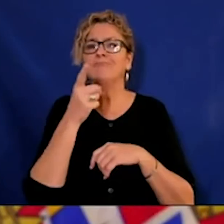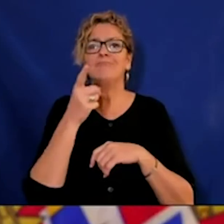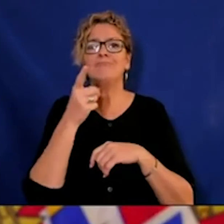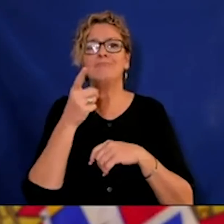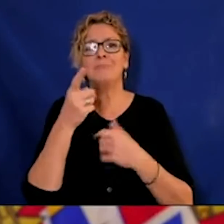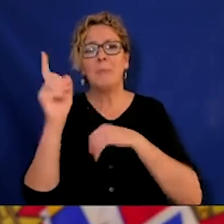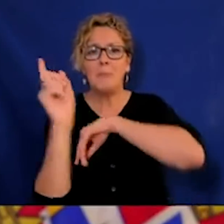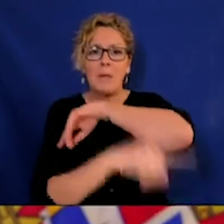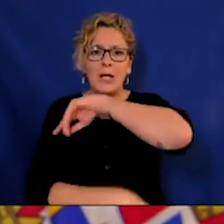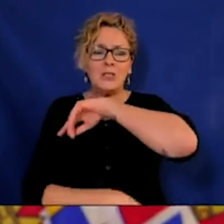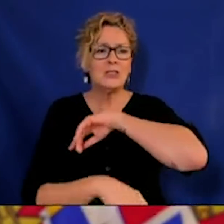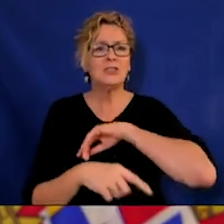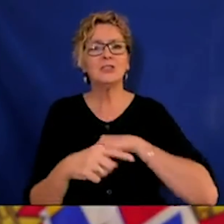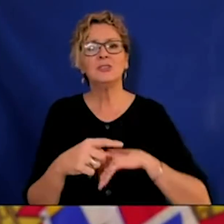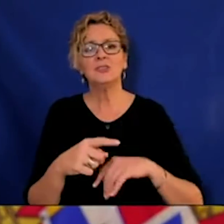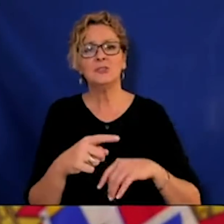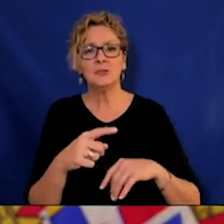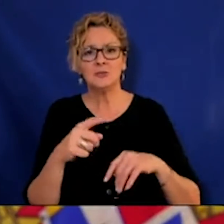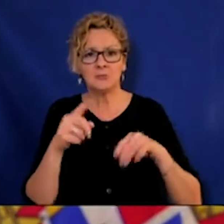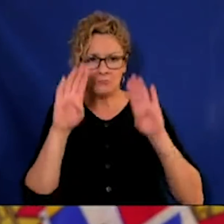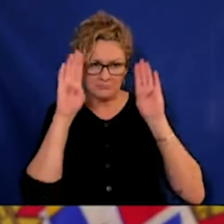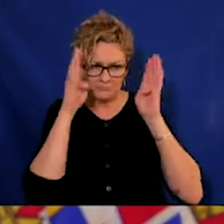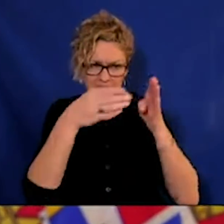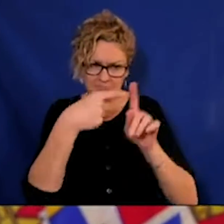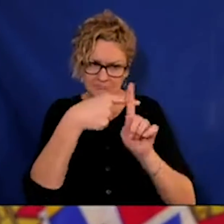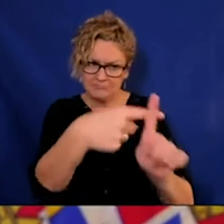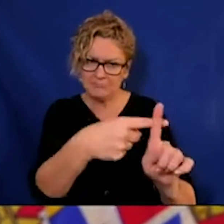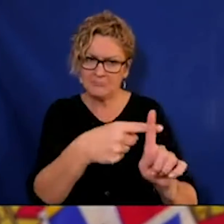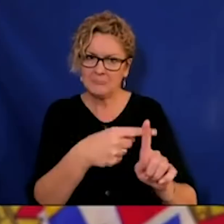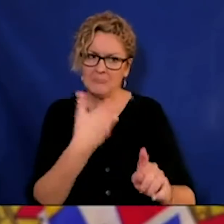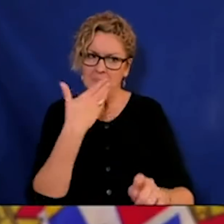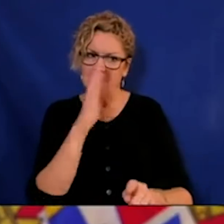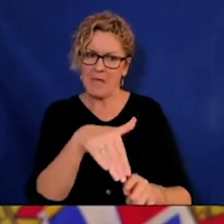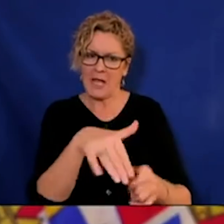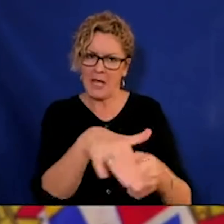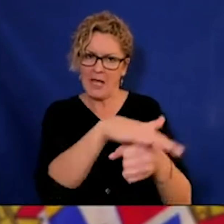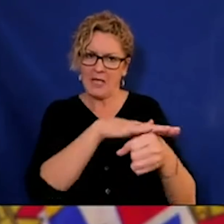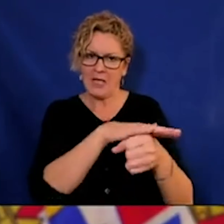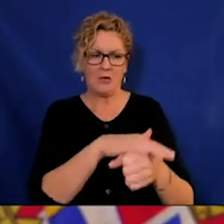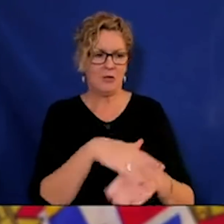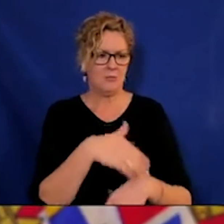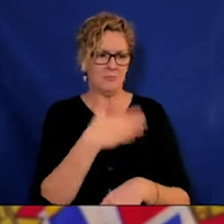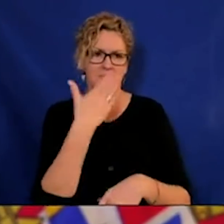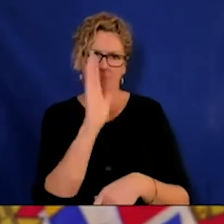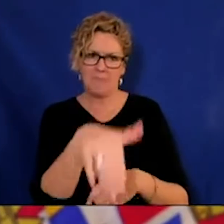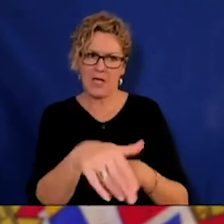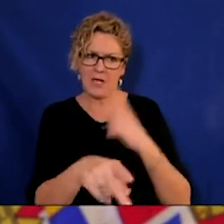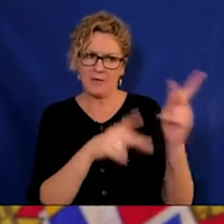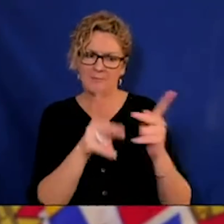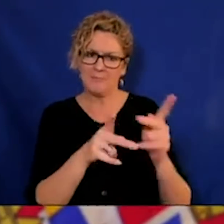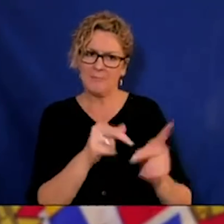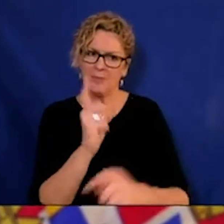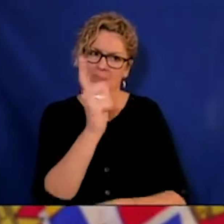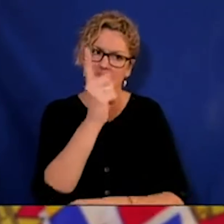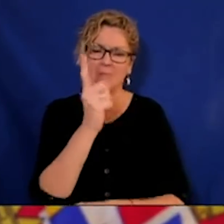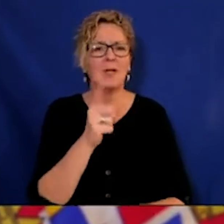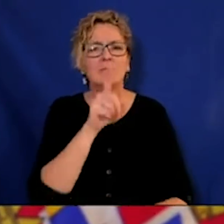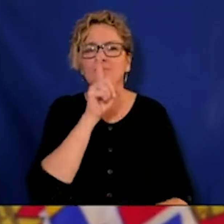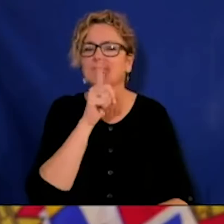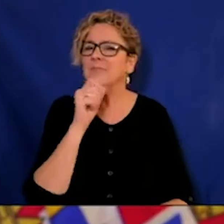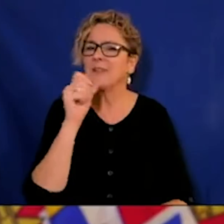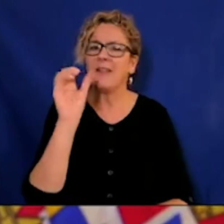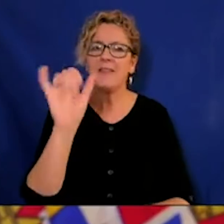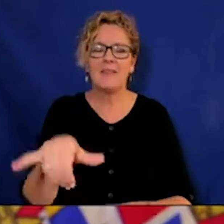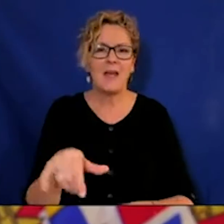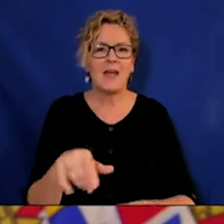doing the wrong things. It's the fact that we know this virus can spread even in places where we thought it was safe with the guidelines